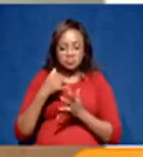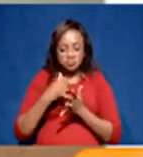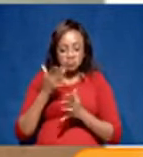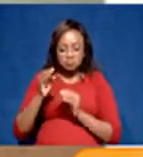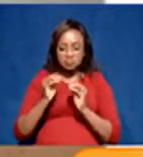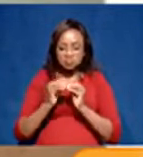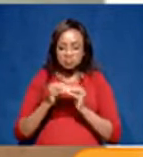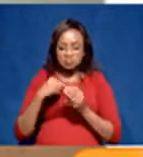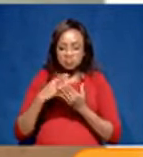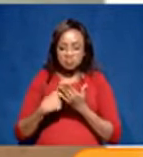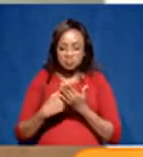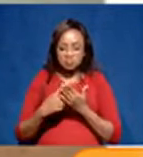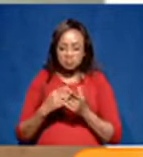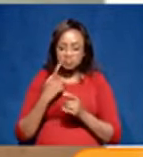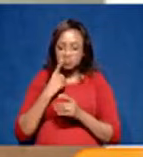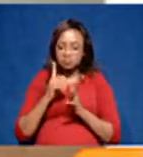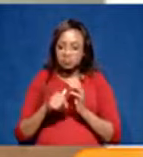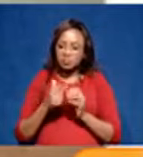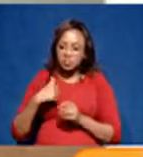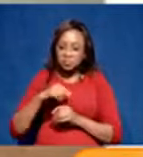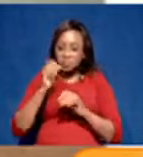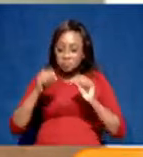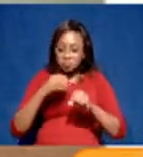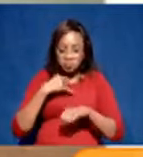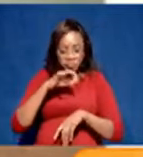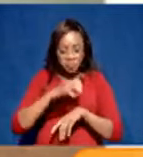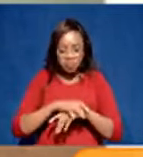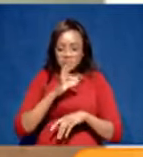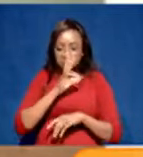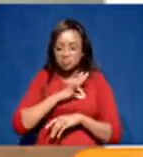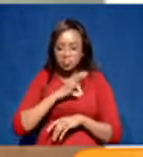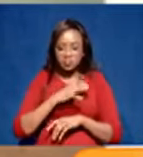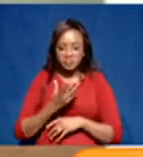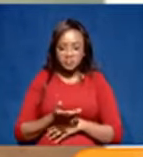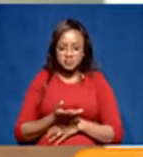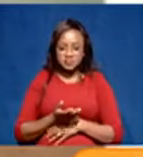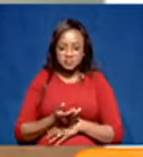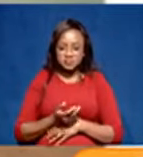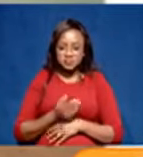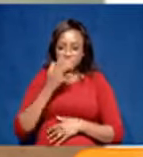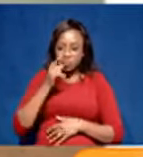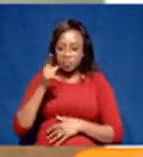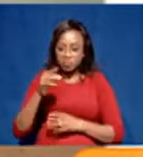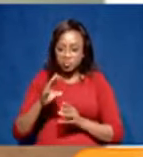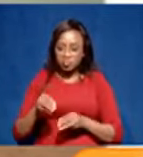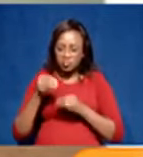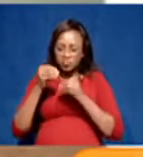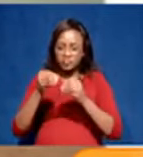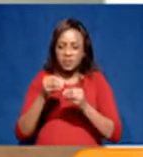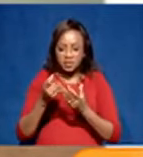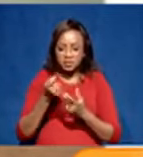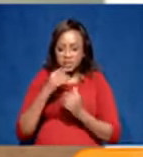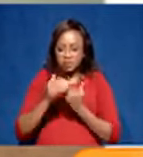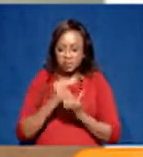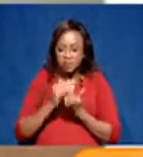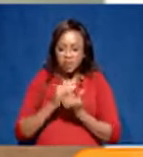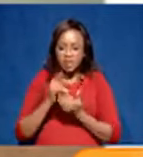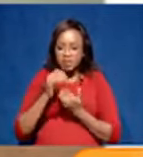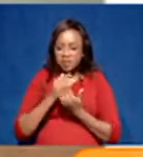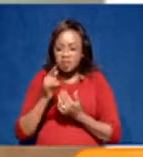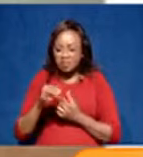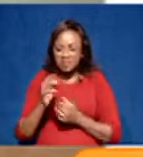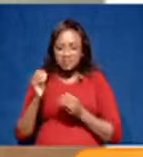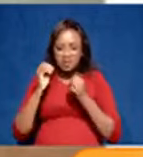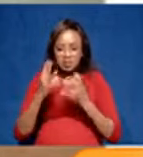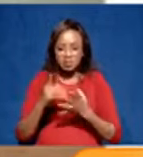we were having with the vendors and saying, can we have value for money? You are providing dialysis. How much is a dialysis costing? So how much are you